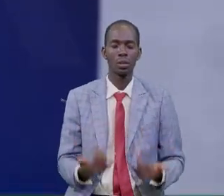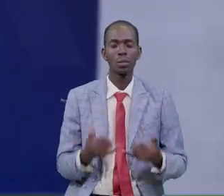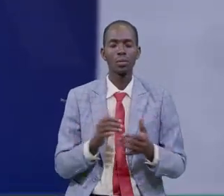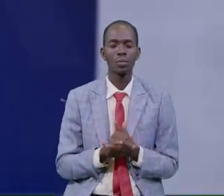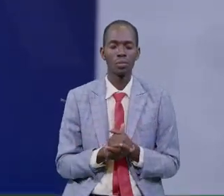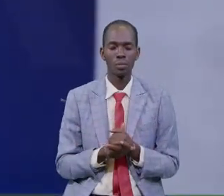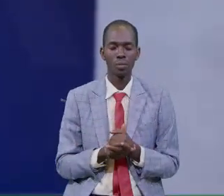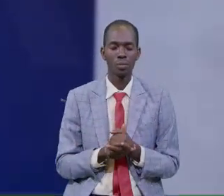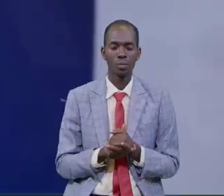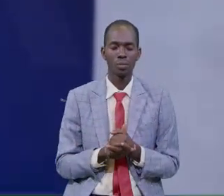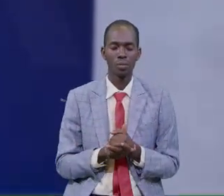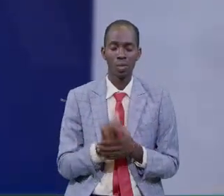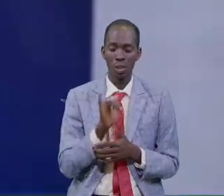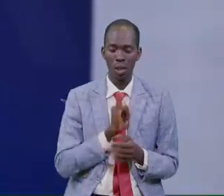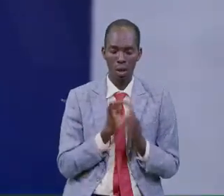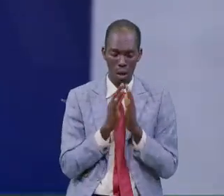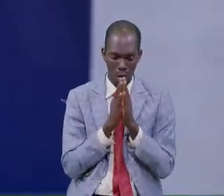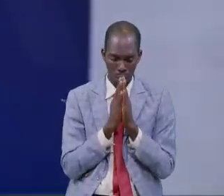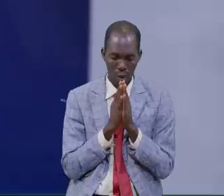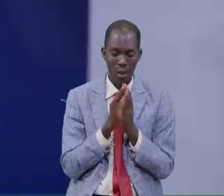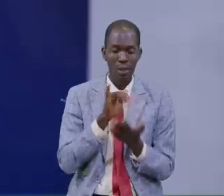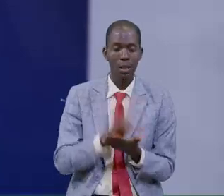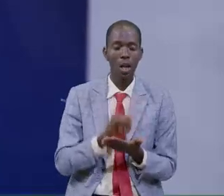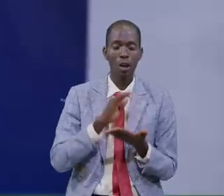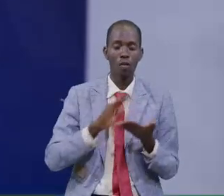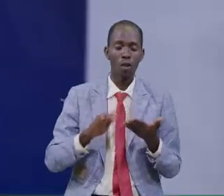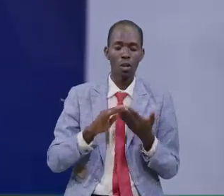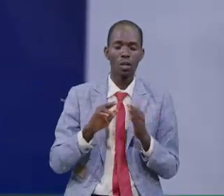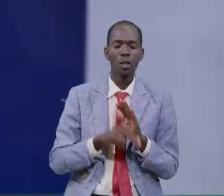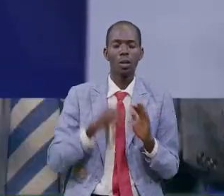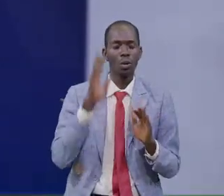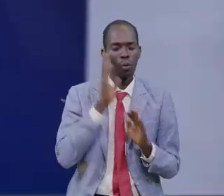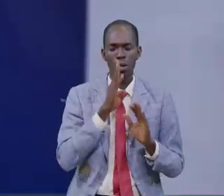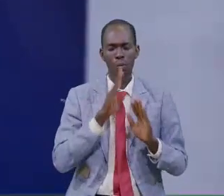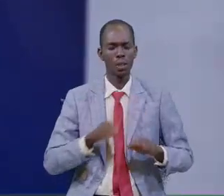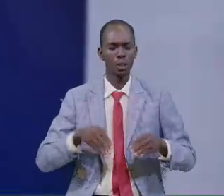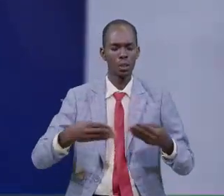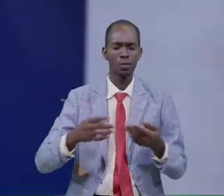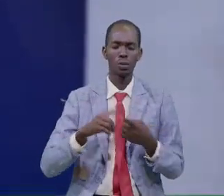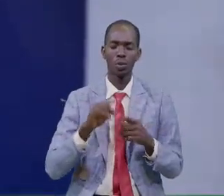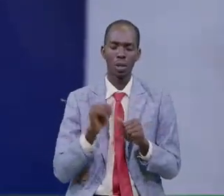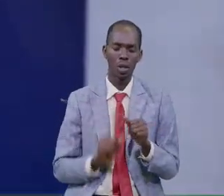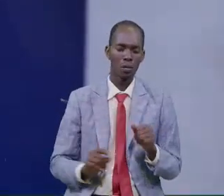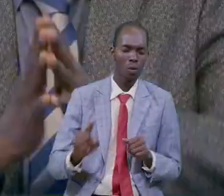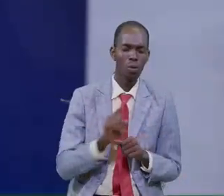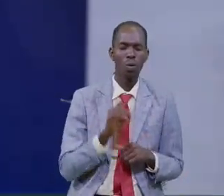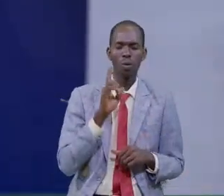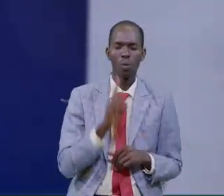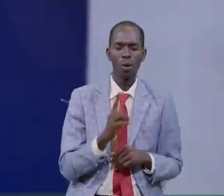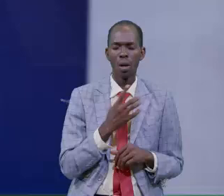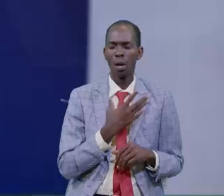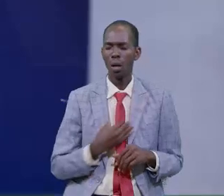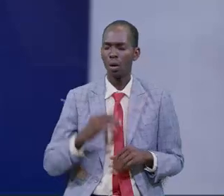I pray that forgiveness will be given to everyone, one and all, one by one,